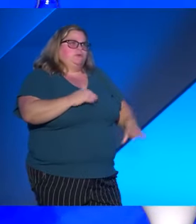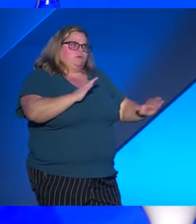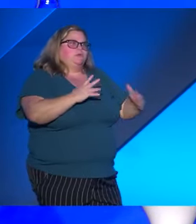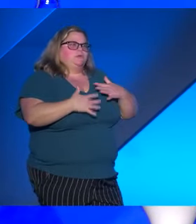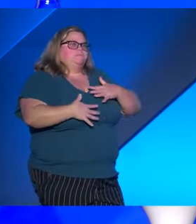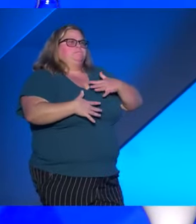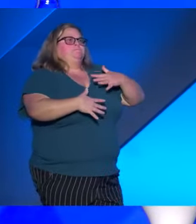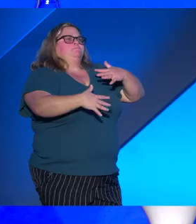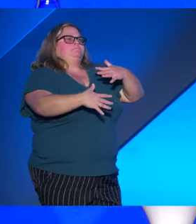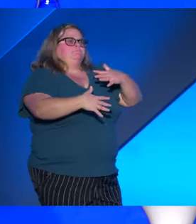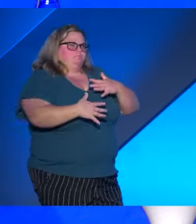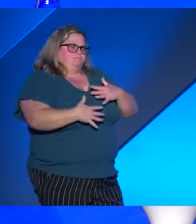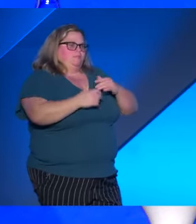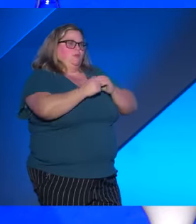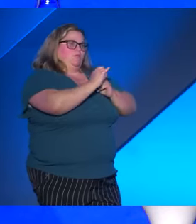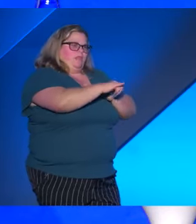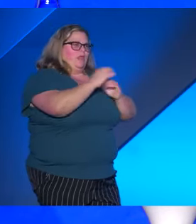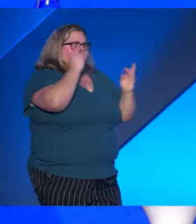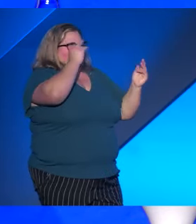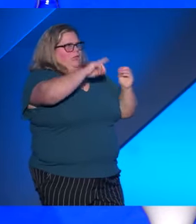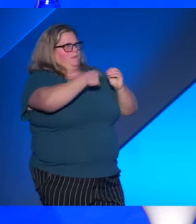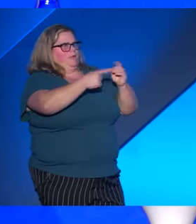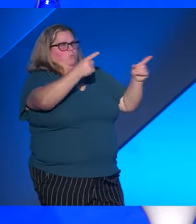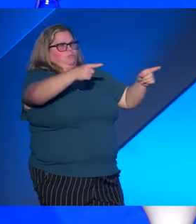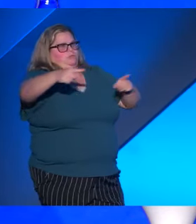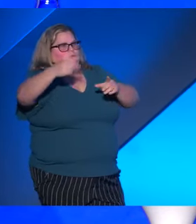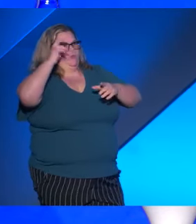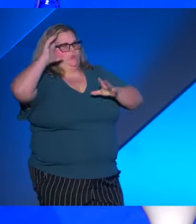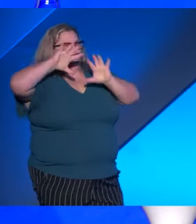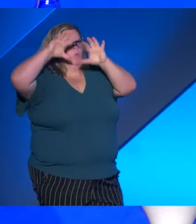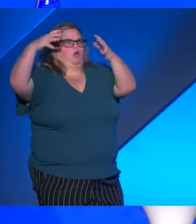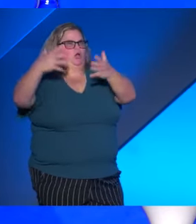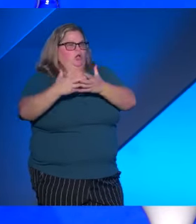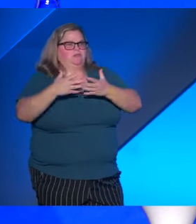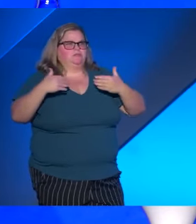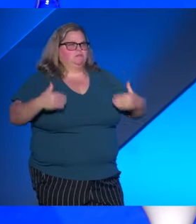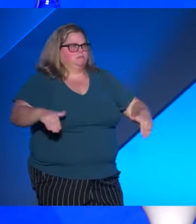we think about what's happening in the world, there is just so much.